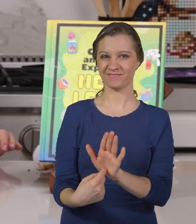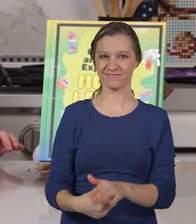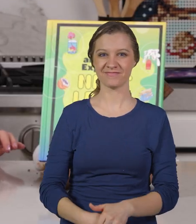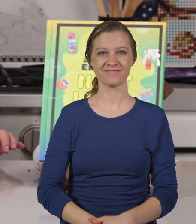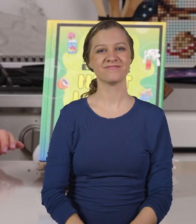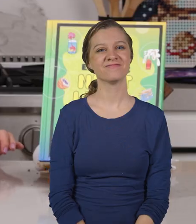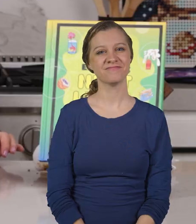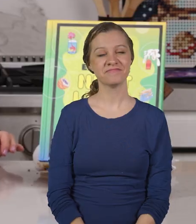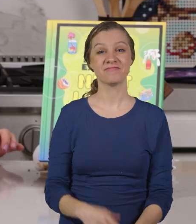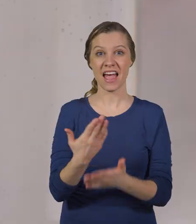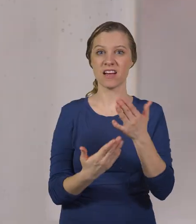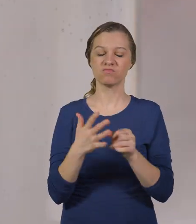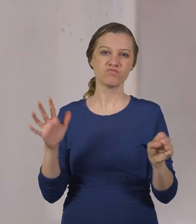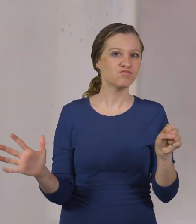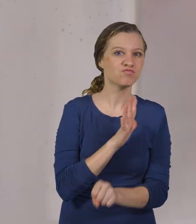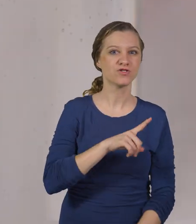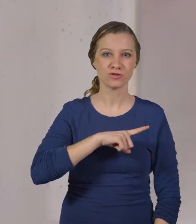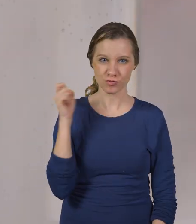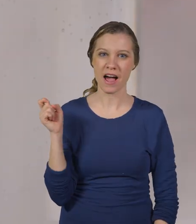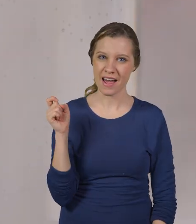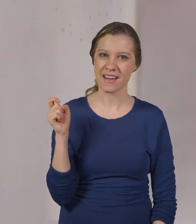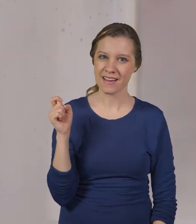are completely dry.